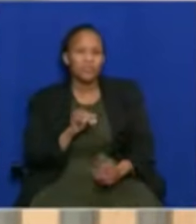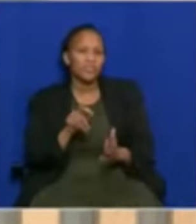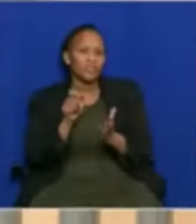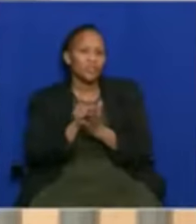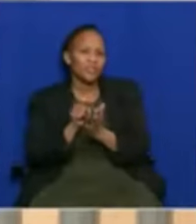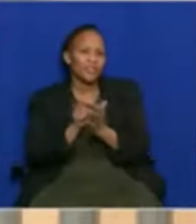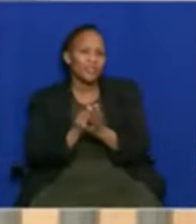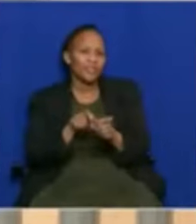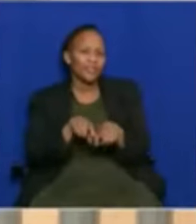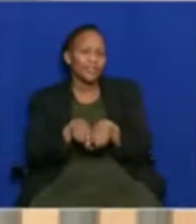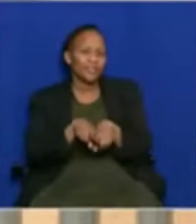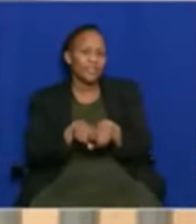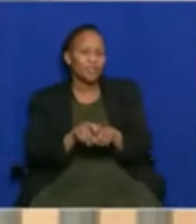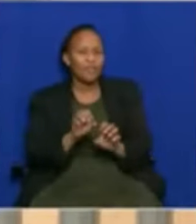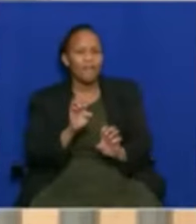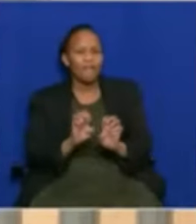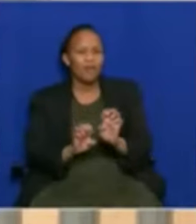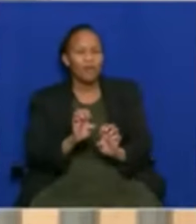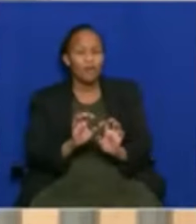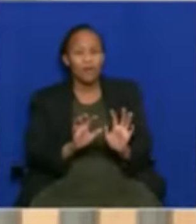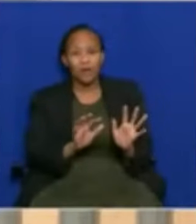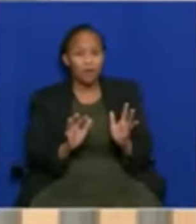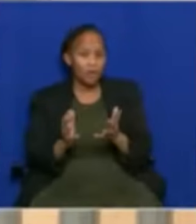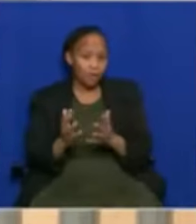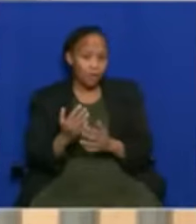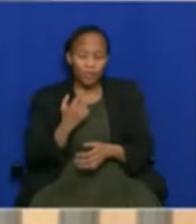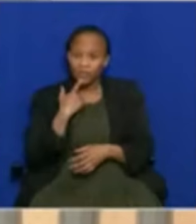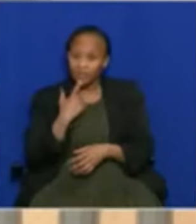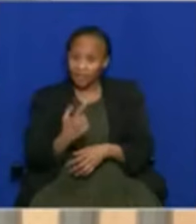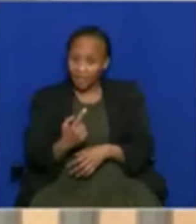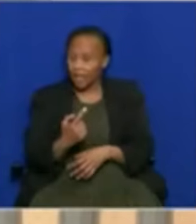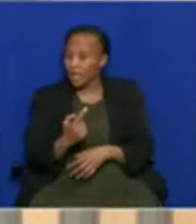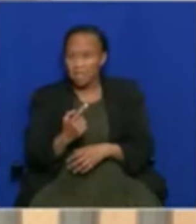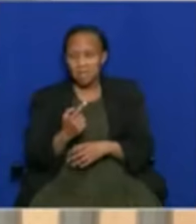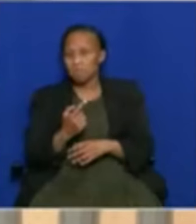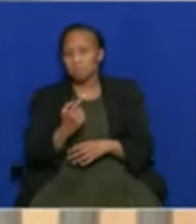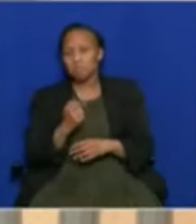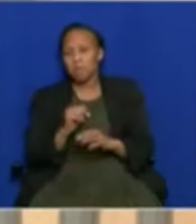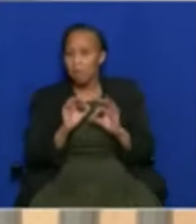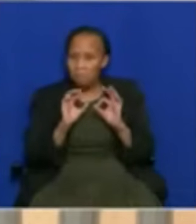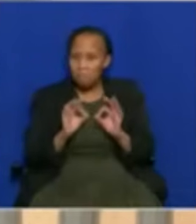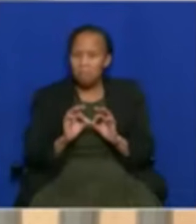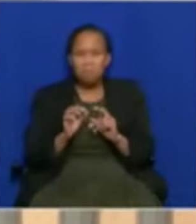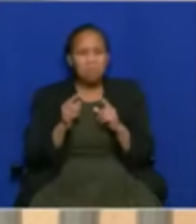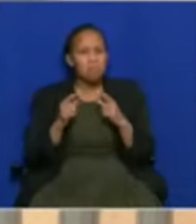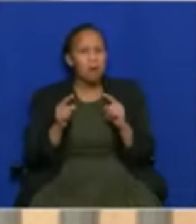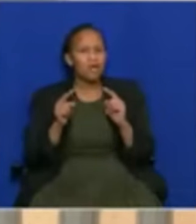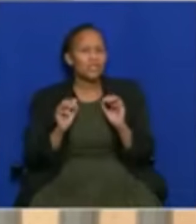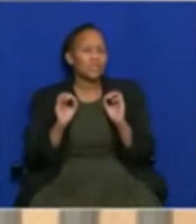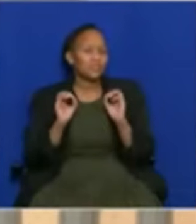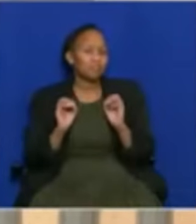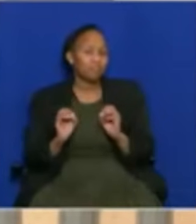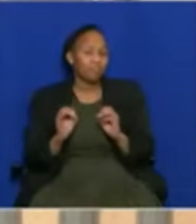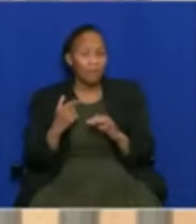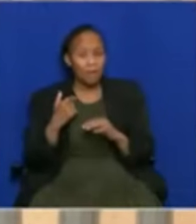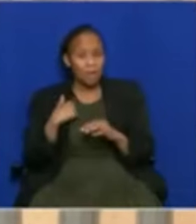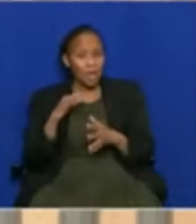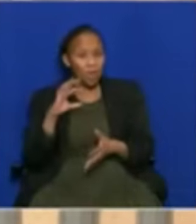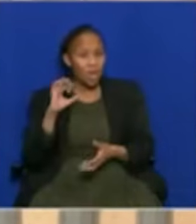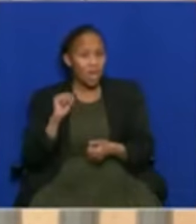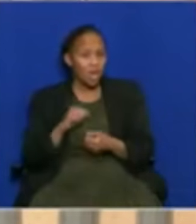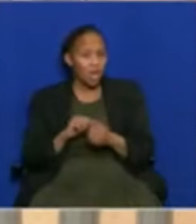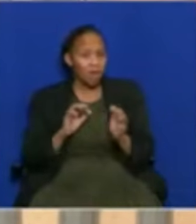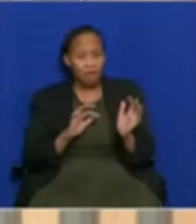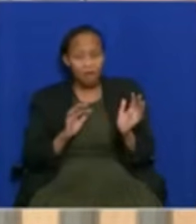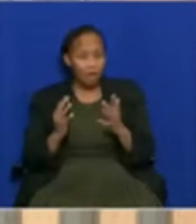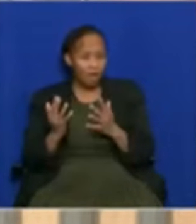you determine they were not properly marked. My view would be to reach that conclusion, you have to have an appreciation of